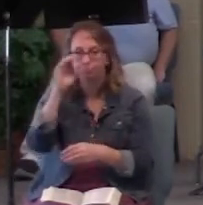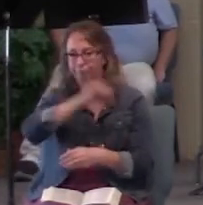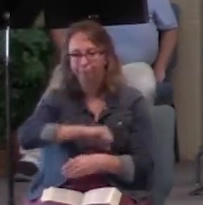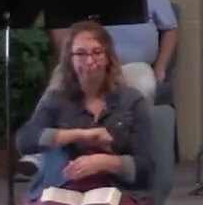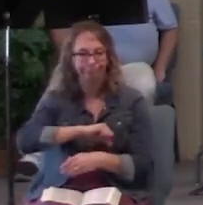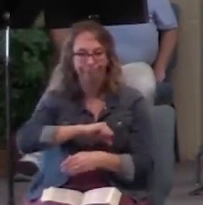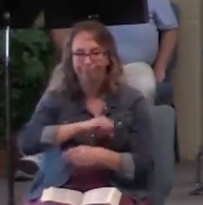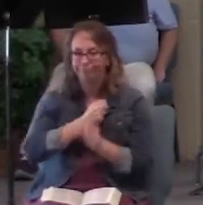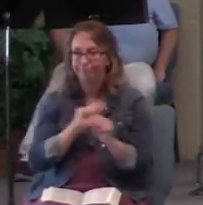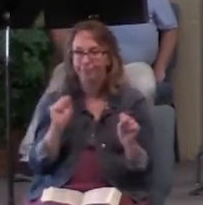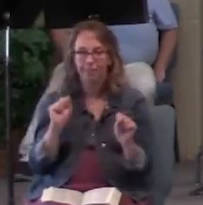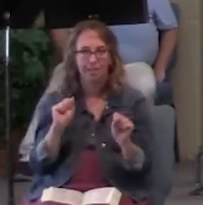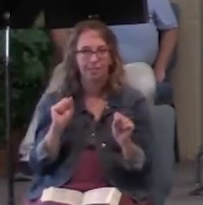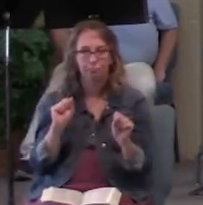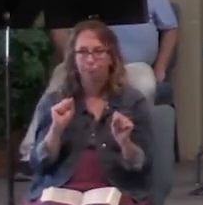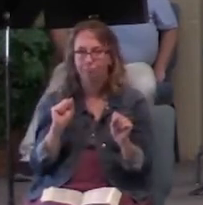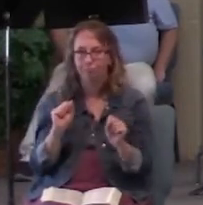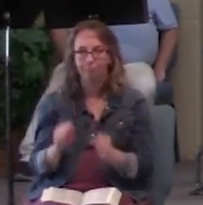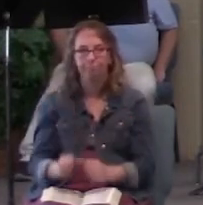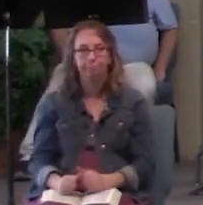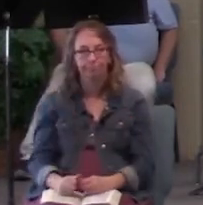missed salvation,